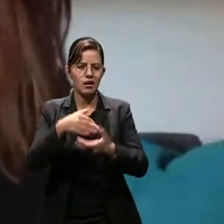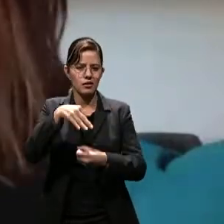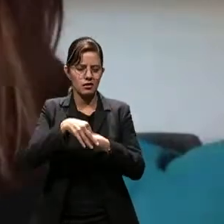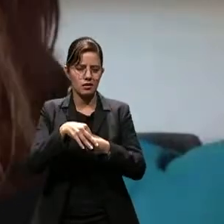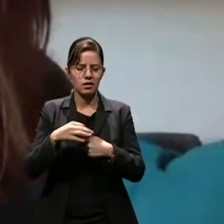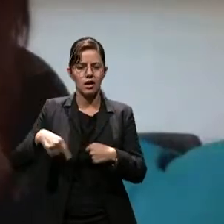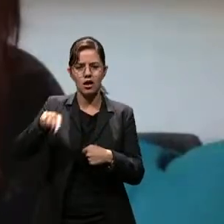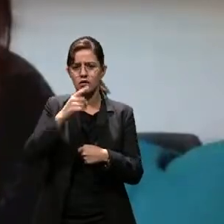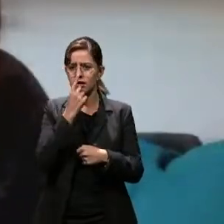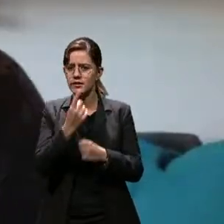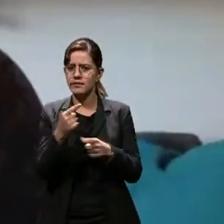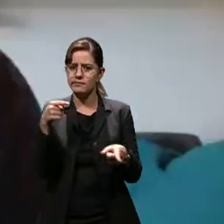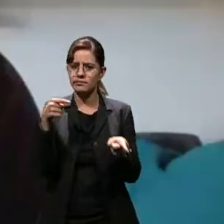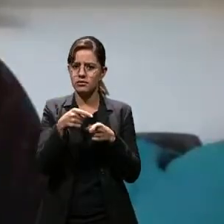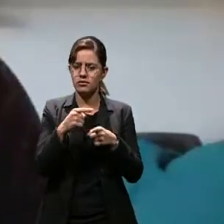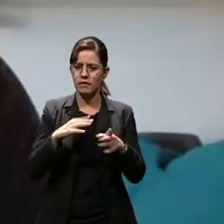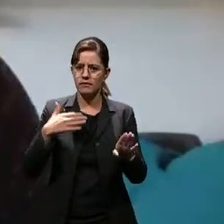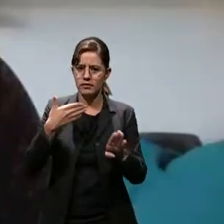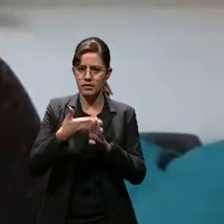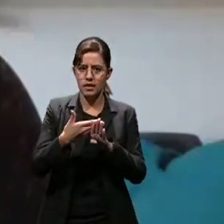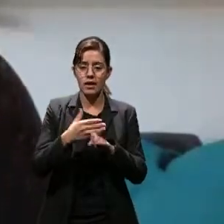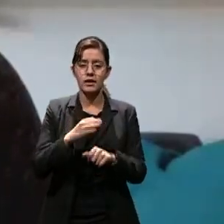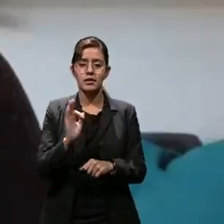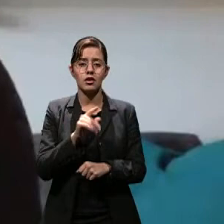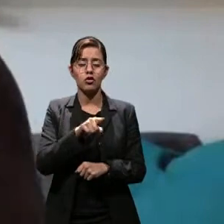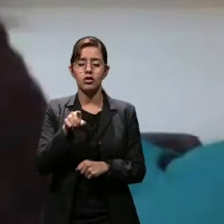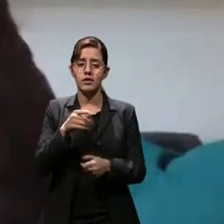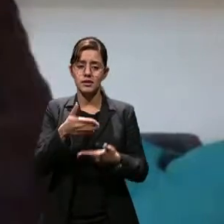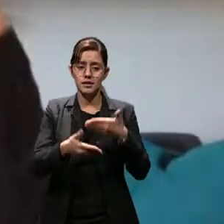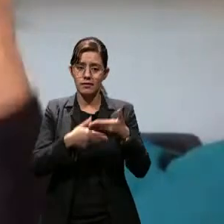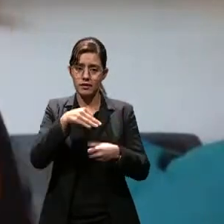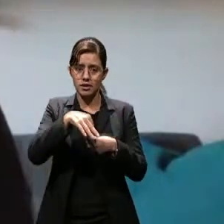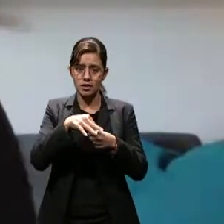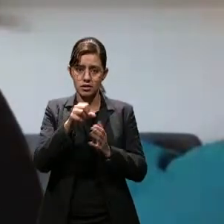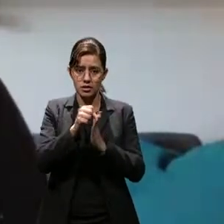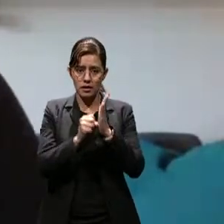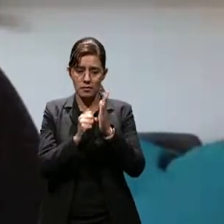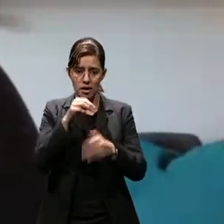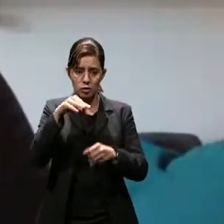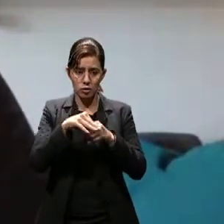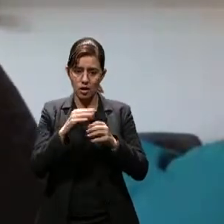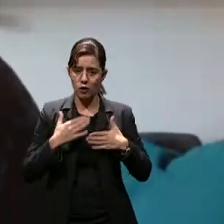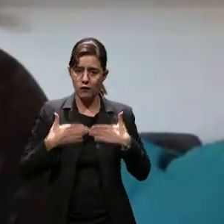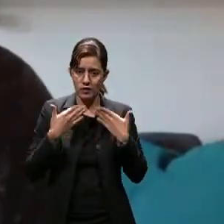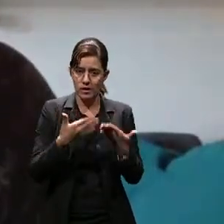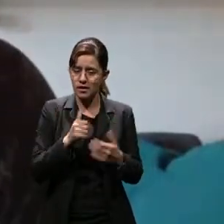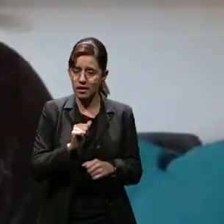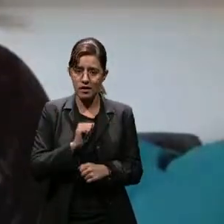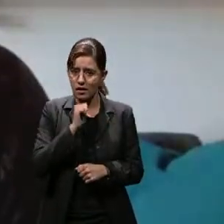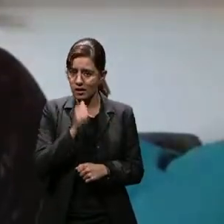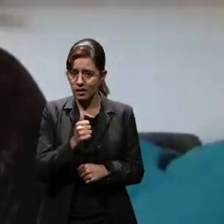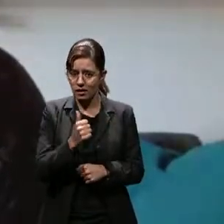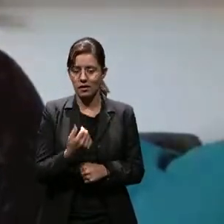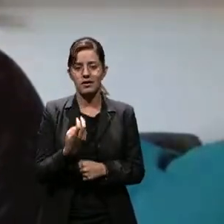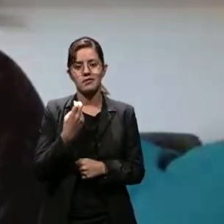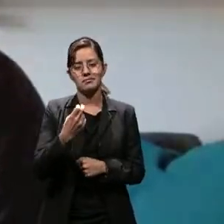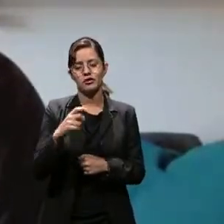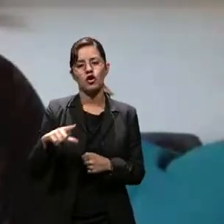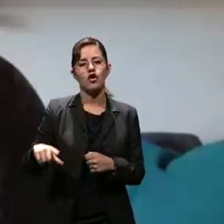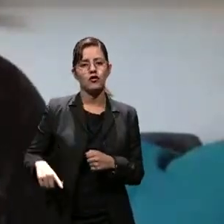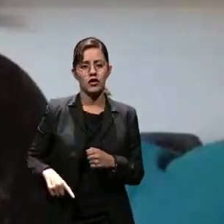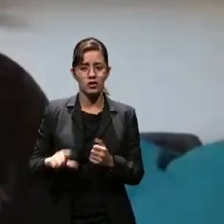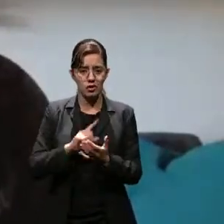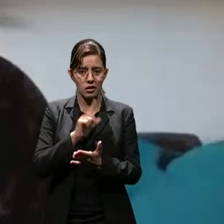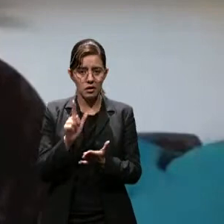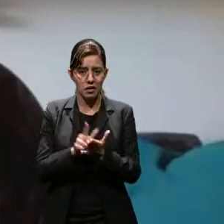well consolidated, well and sound, and we do not believe in the electoral results, the legitimacy of this government is going to be none. So